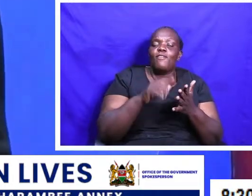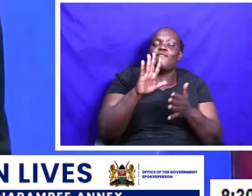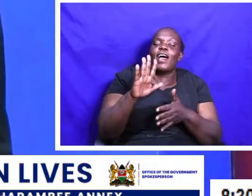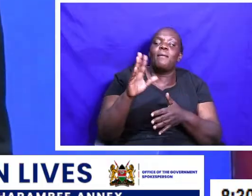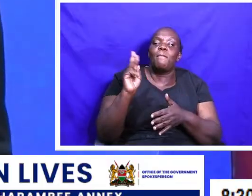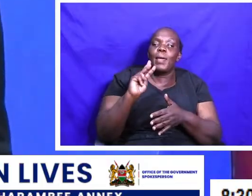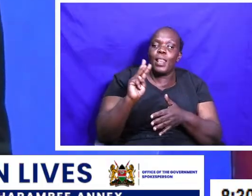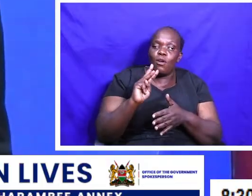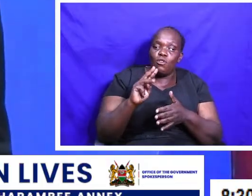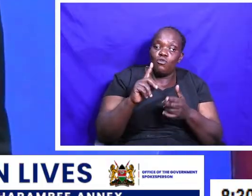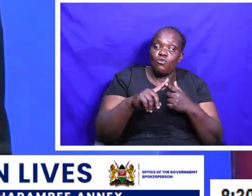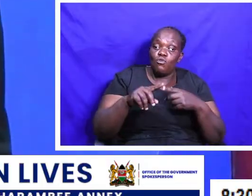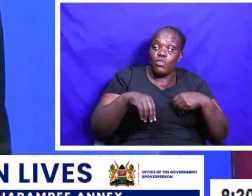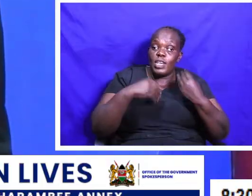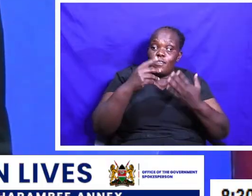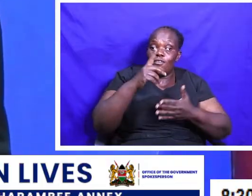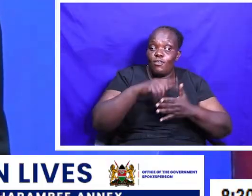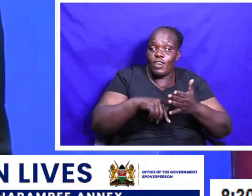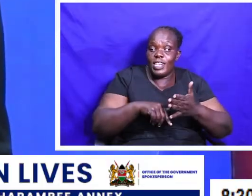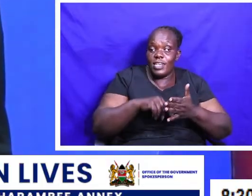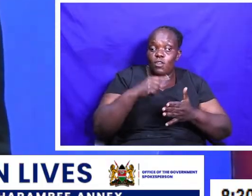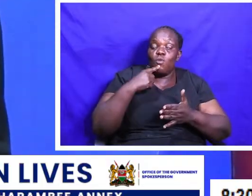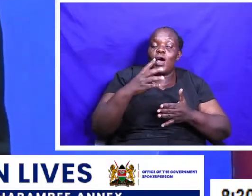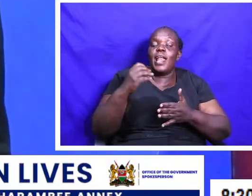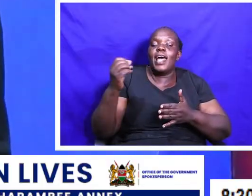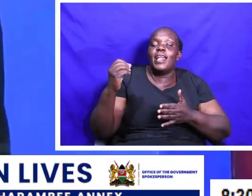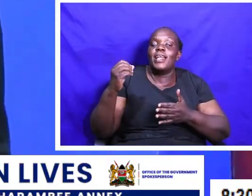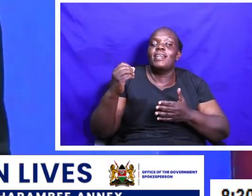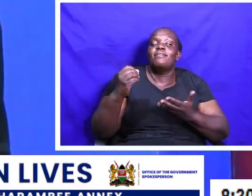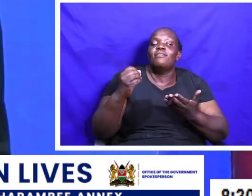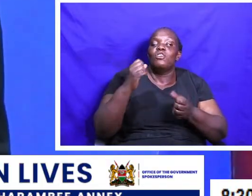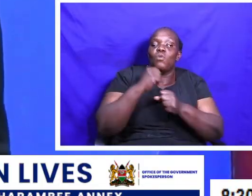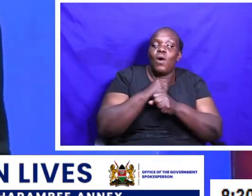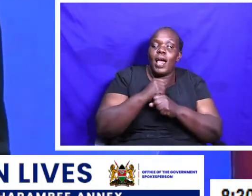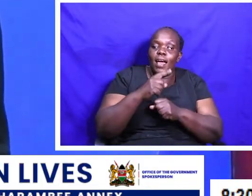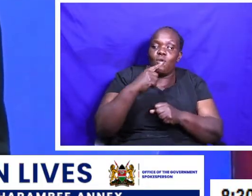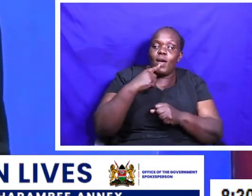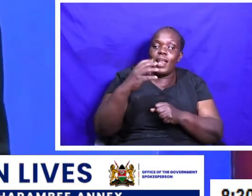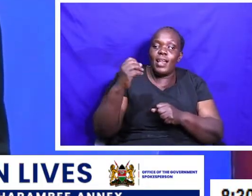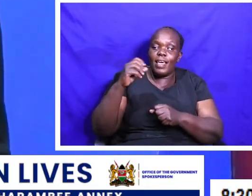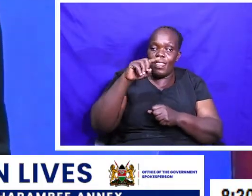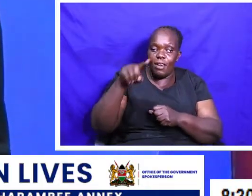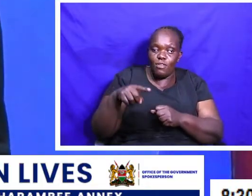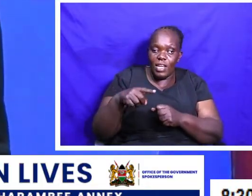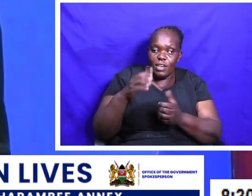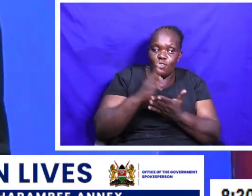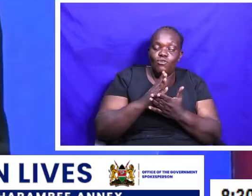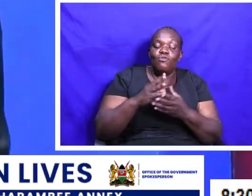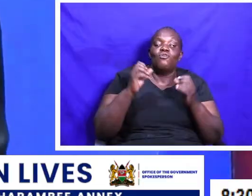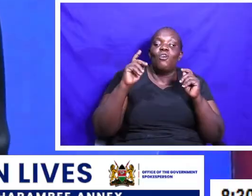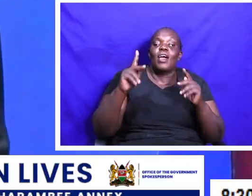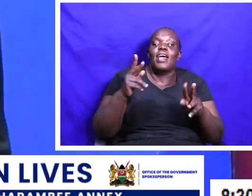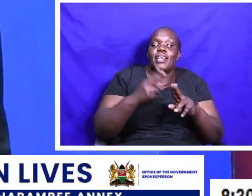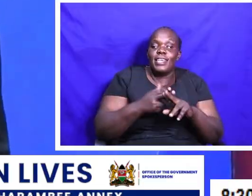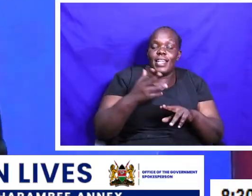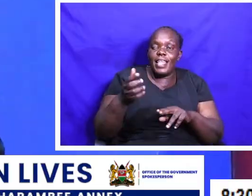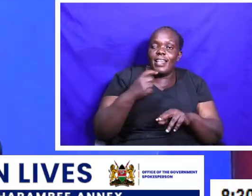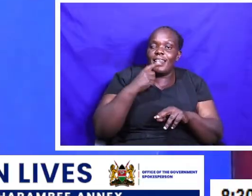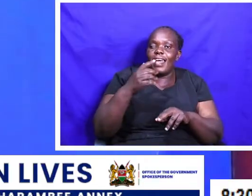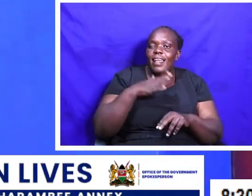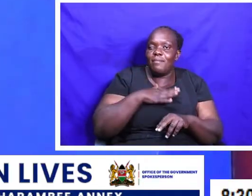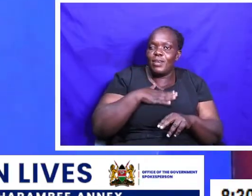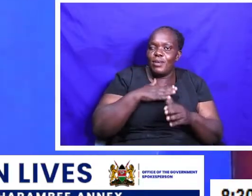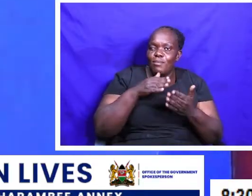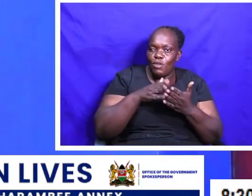1.5 million to produce what I'm producing for 150,000 shillings. Really? I said, okay, sit down, tell